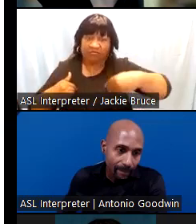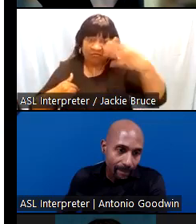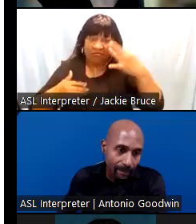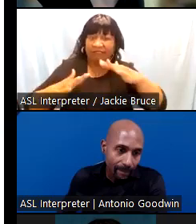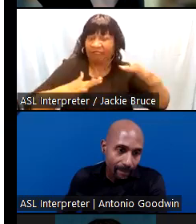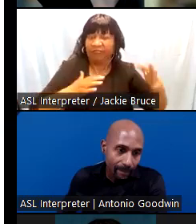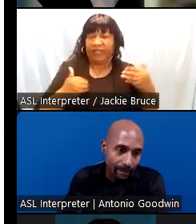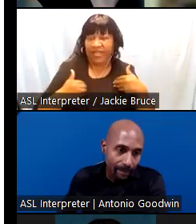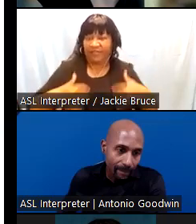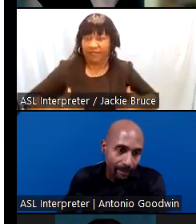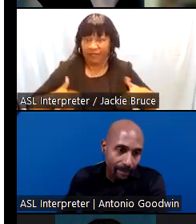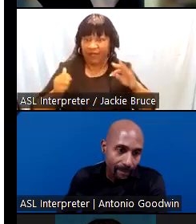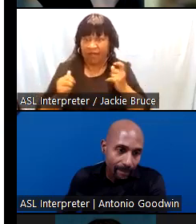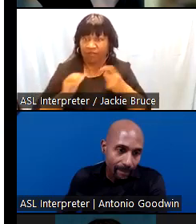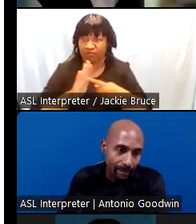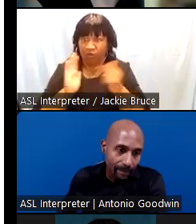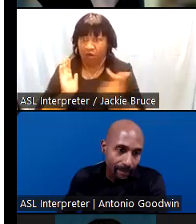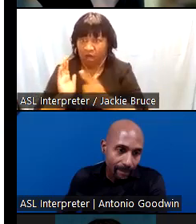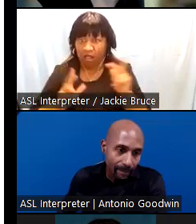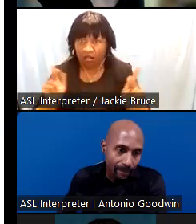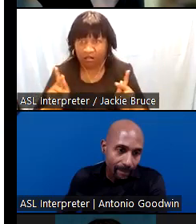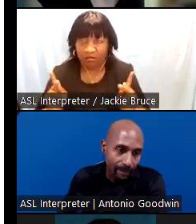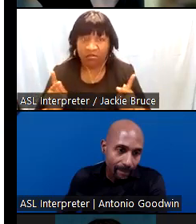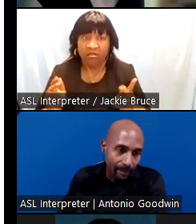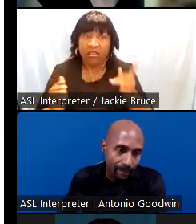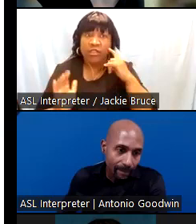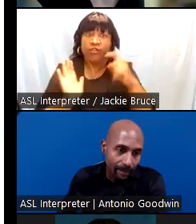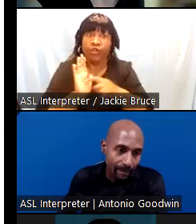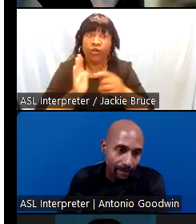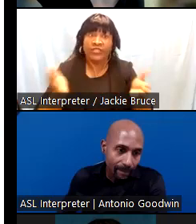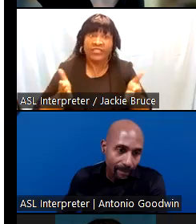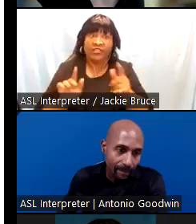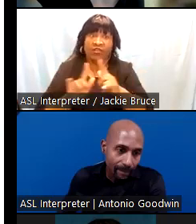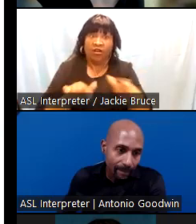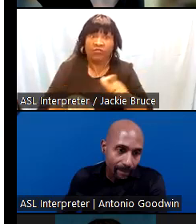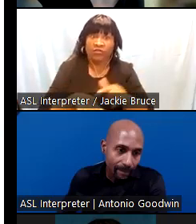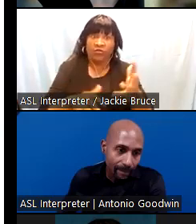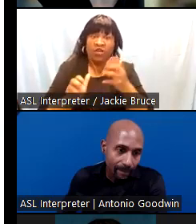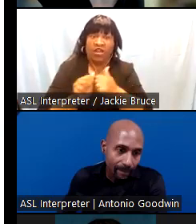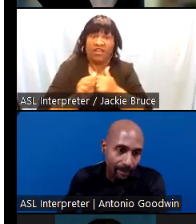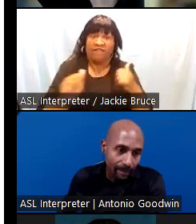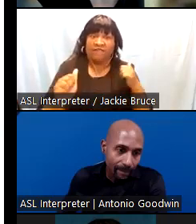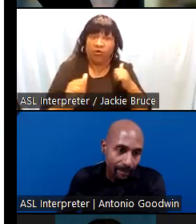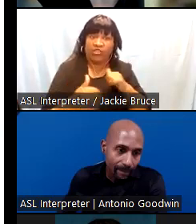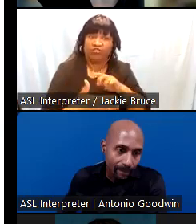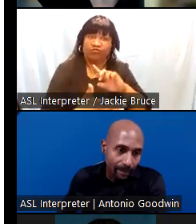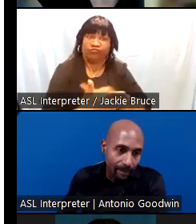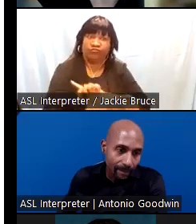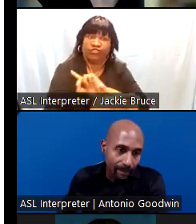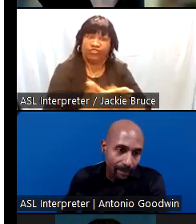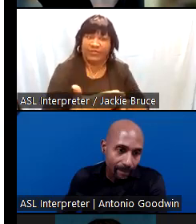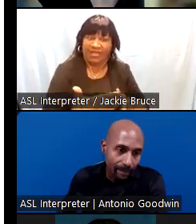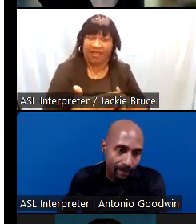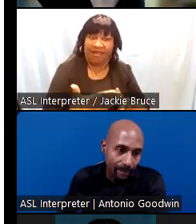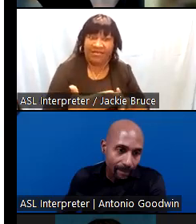people. The other thing you notice here is that you also want to avoid stigmatizing